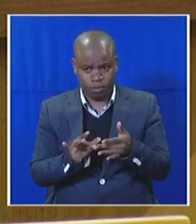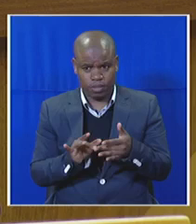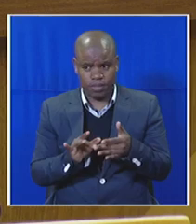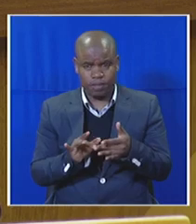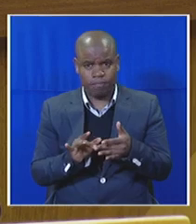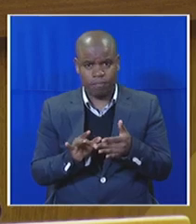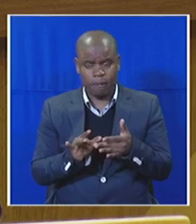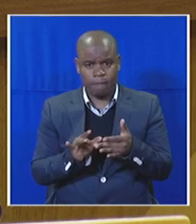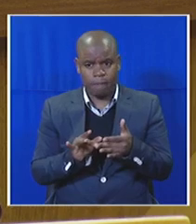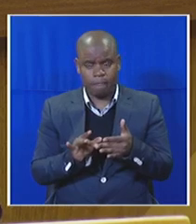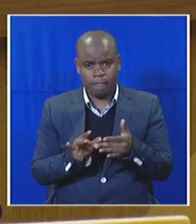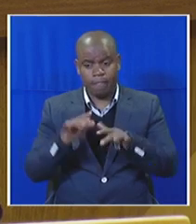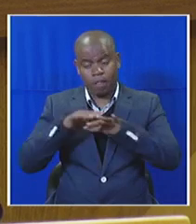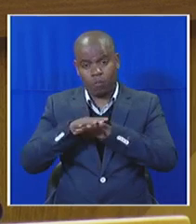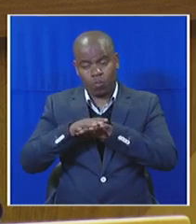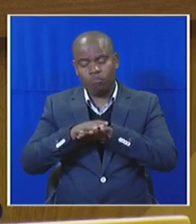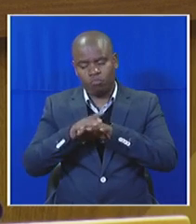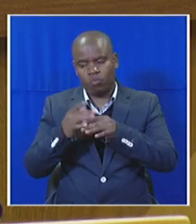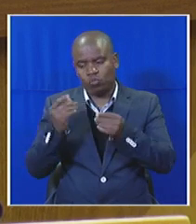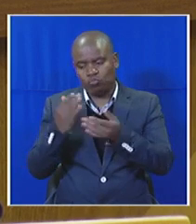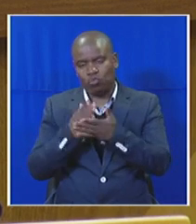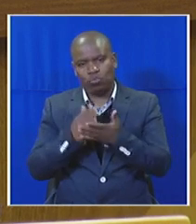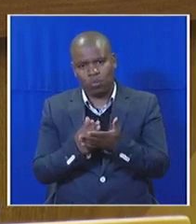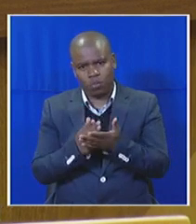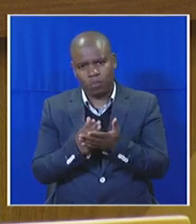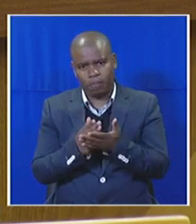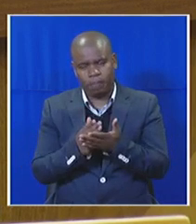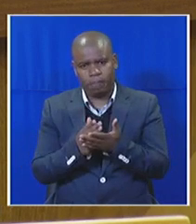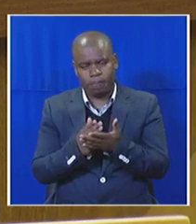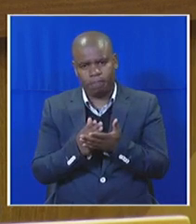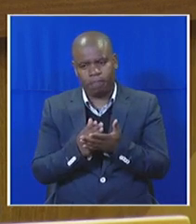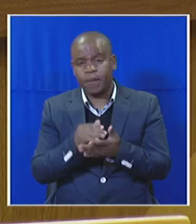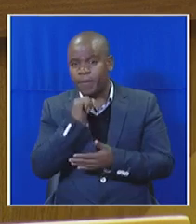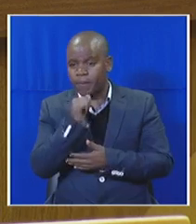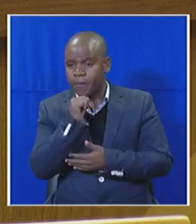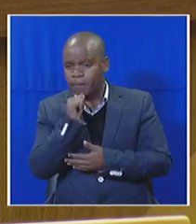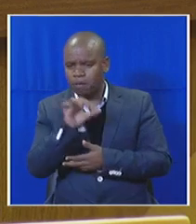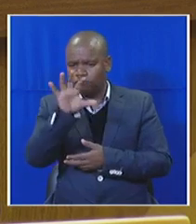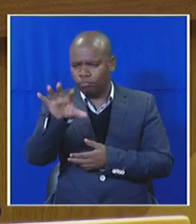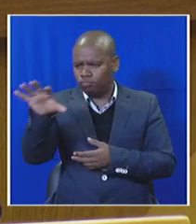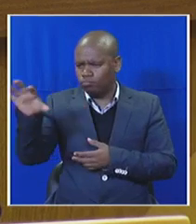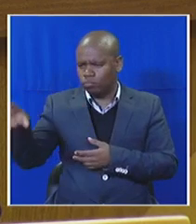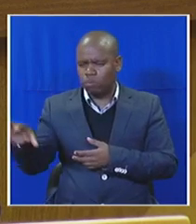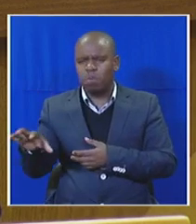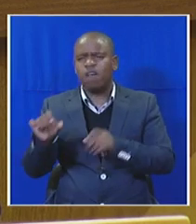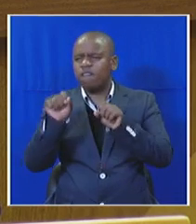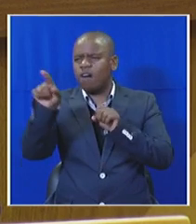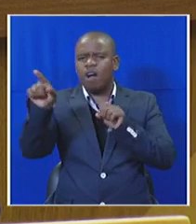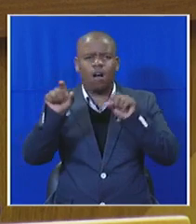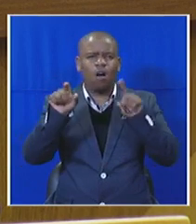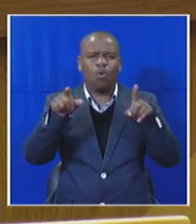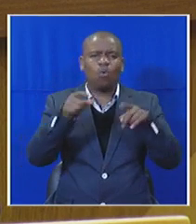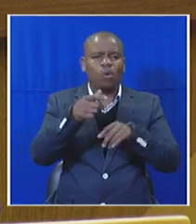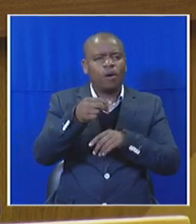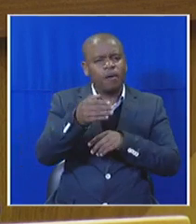availability has ensured that regardless of location, citizens can have access